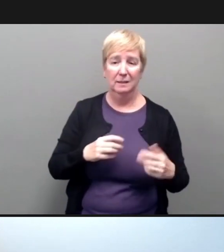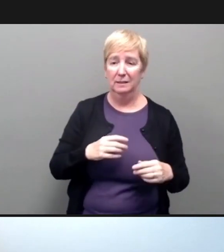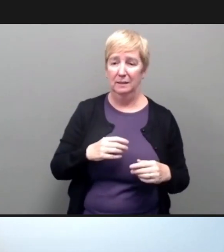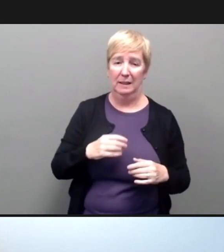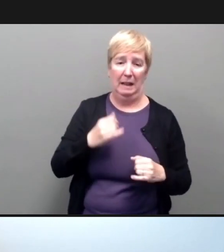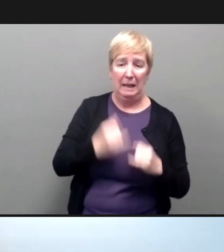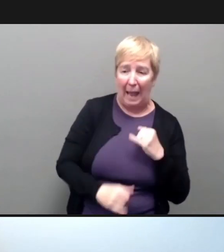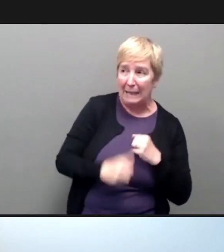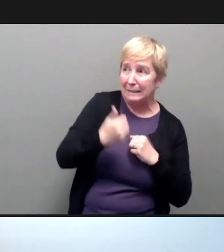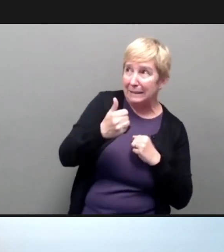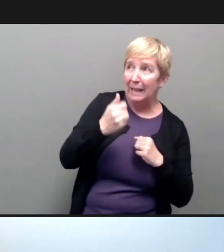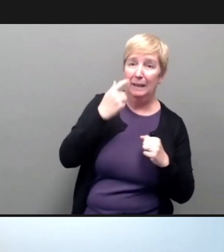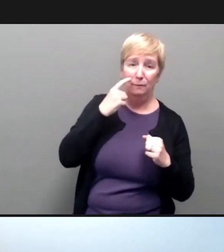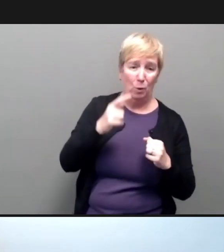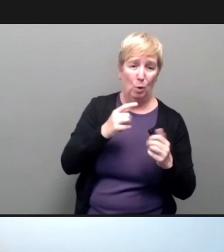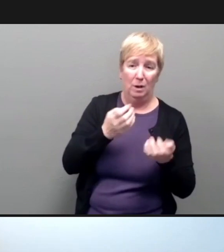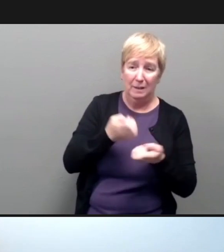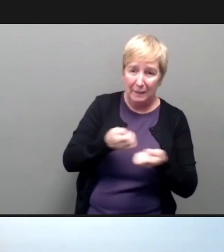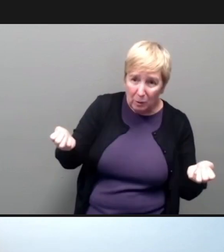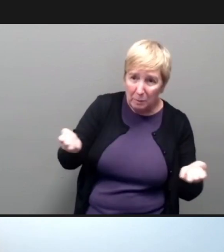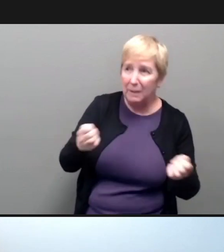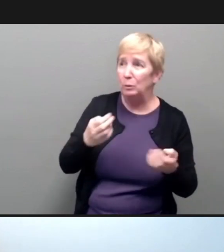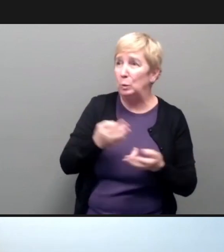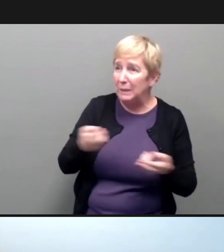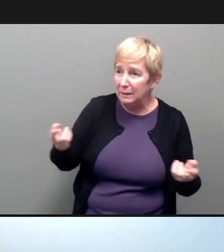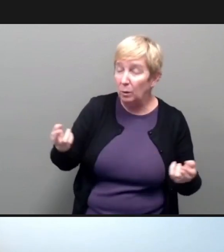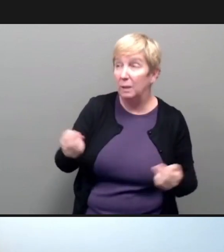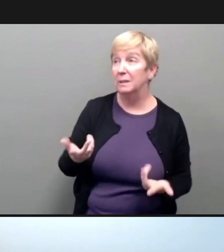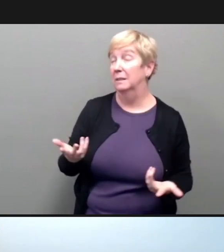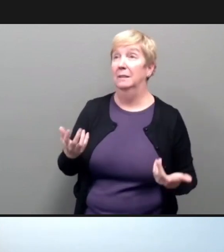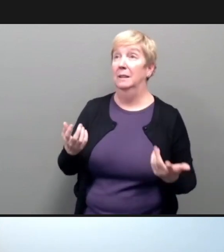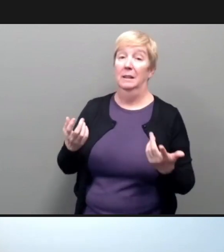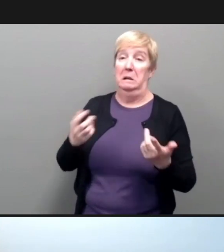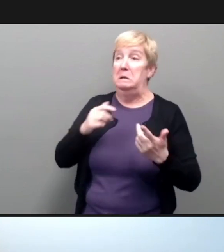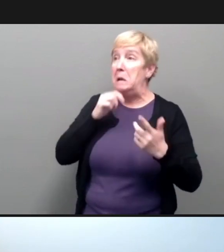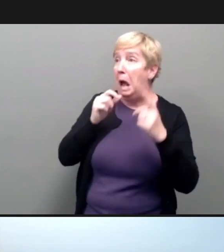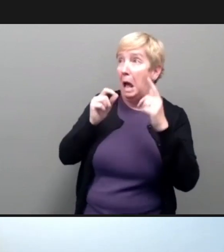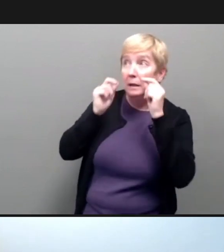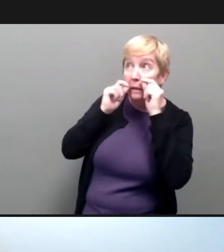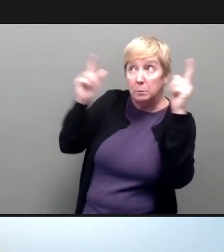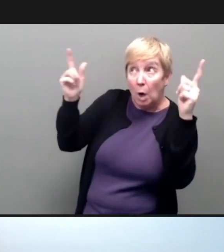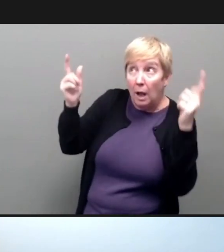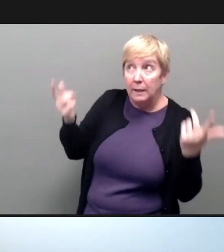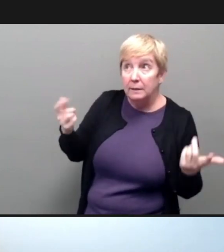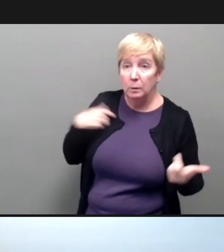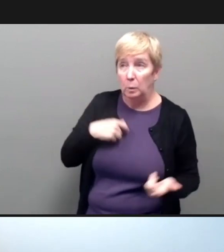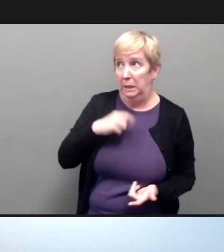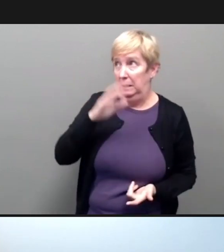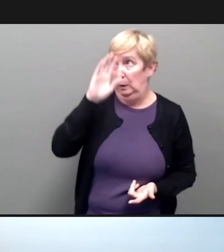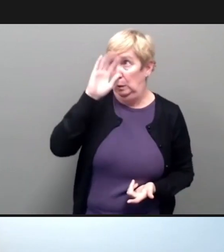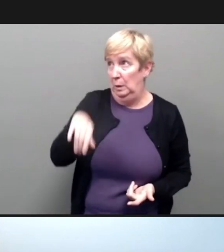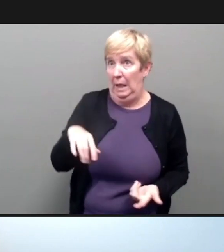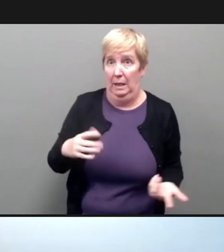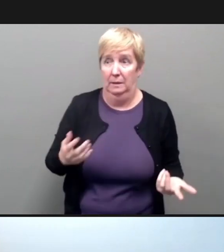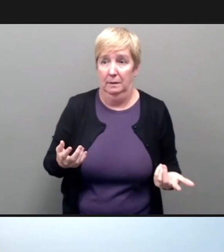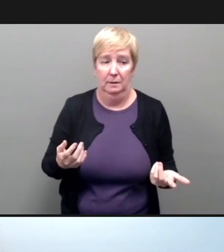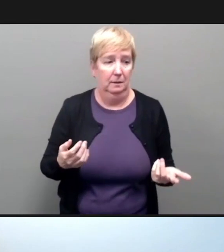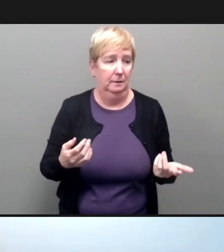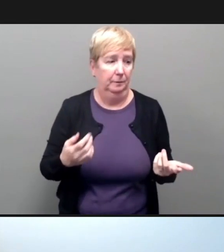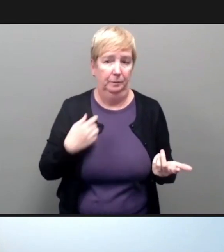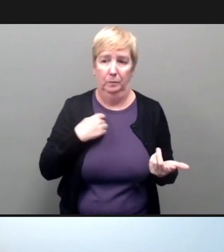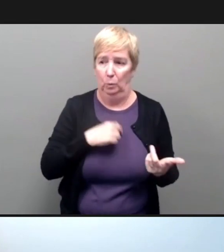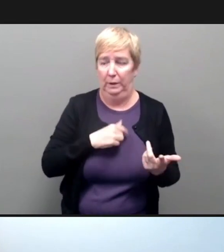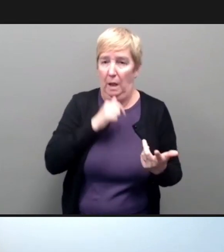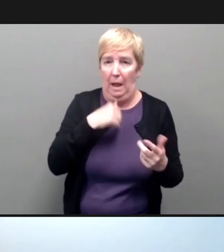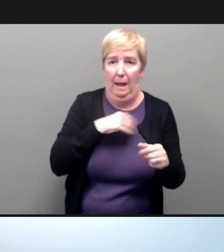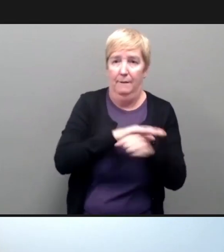lower as well. So this wasn't a big surprise, or we weren't caught by surprise about having a low number of